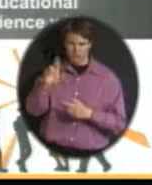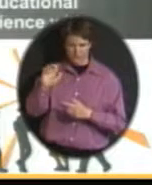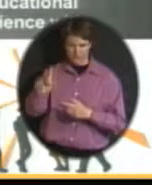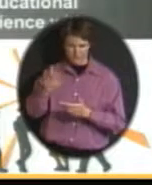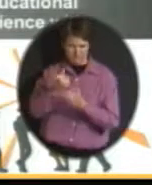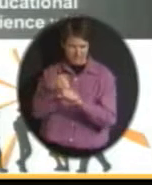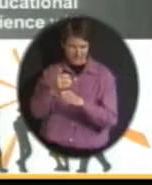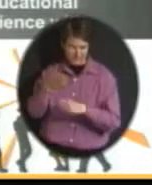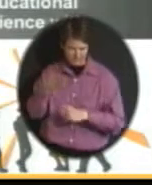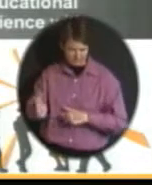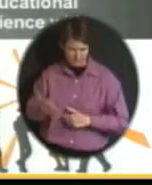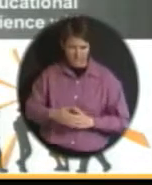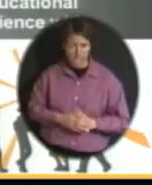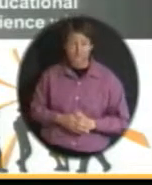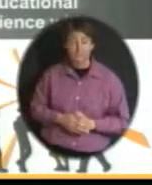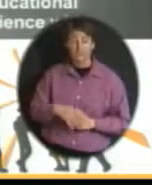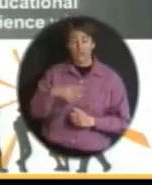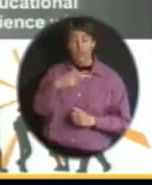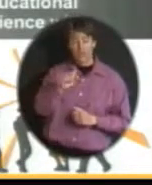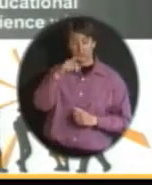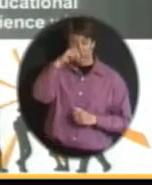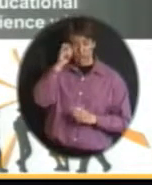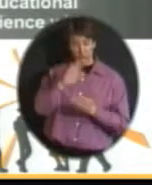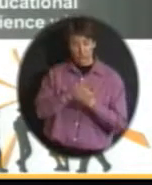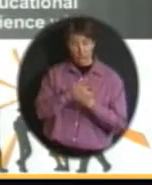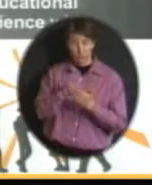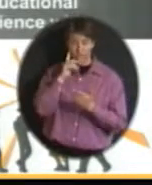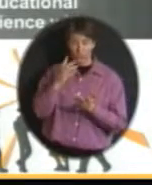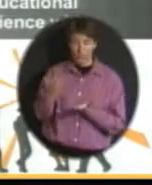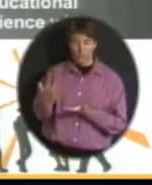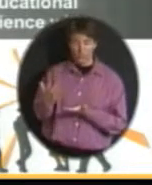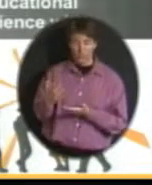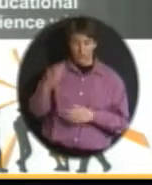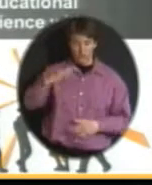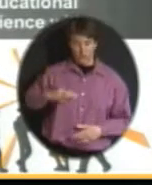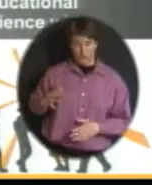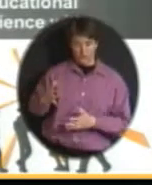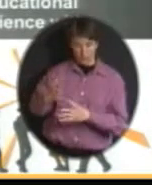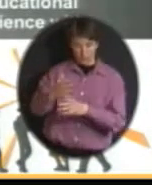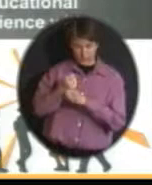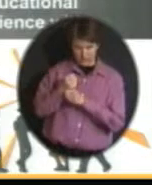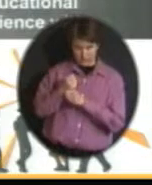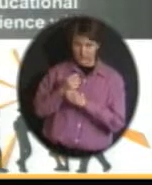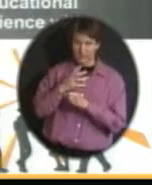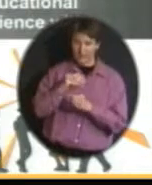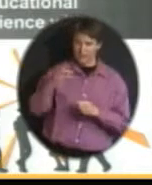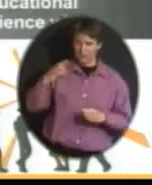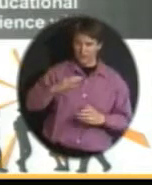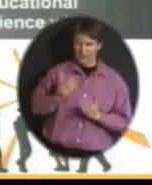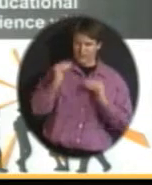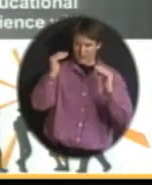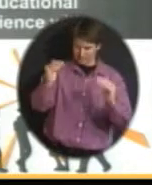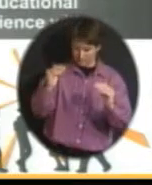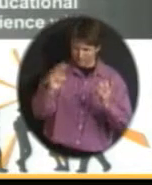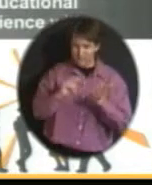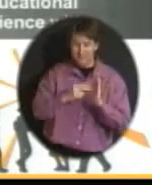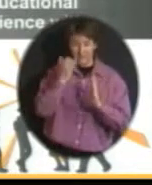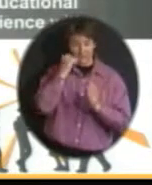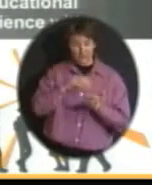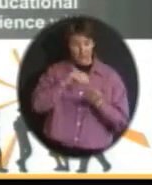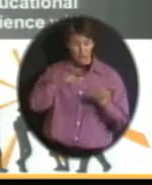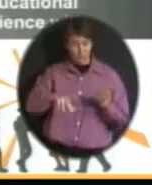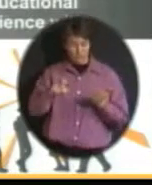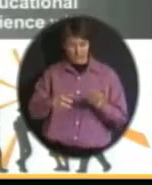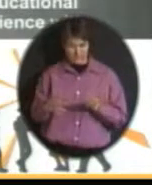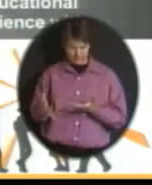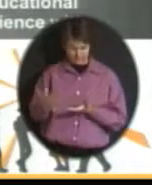High school summer school includes both credit recovery and credit advancement. So if a student needs to harvest some time